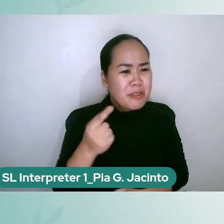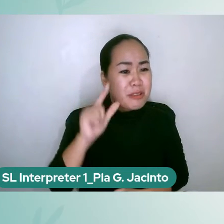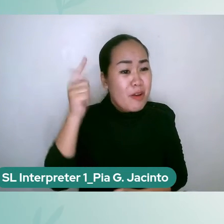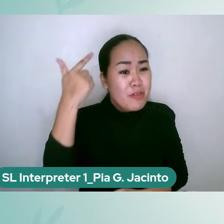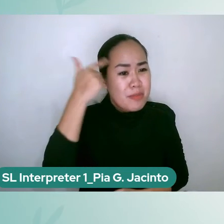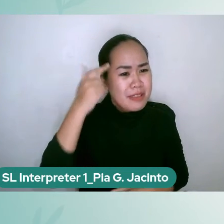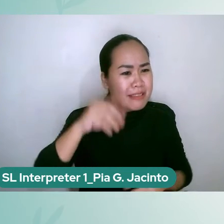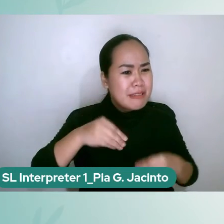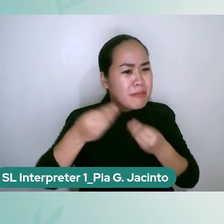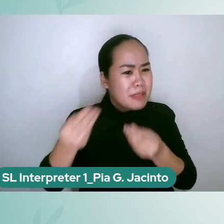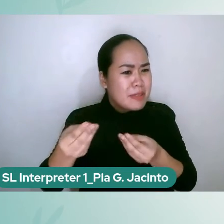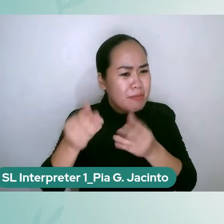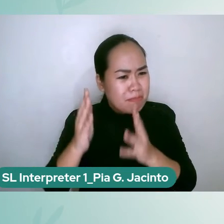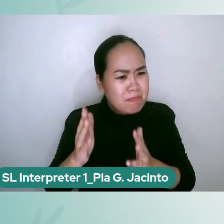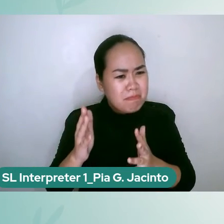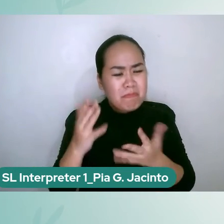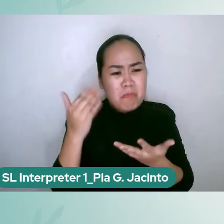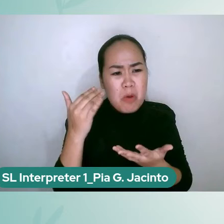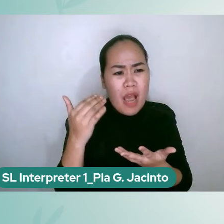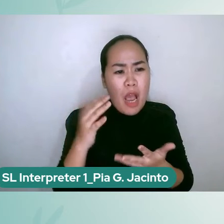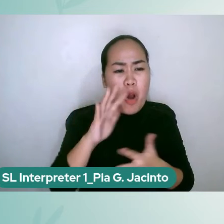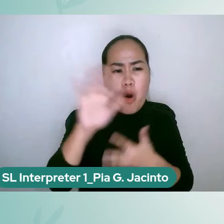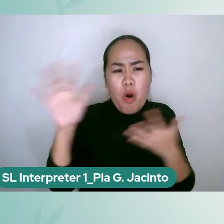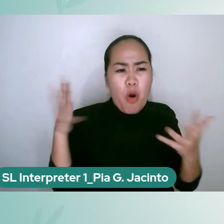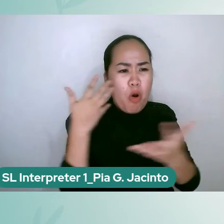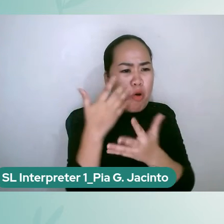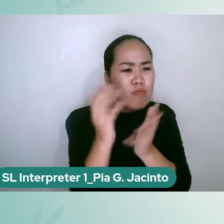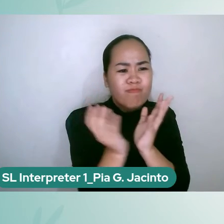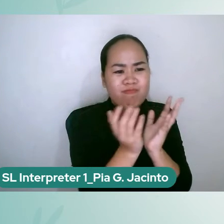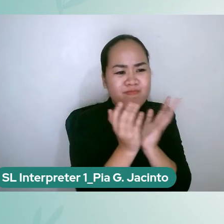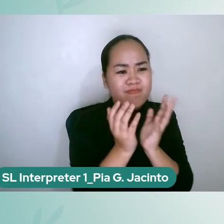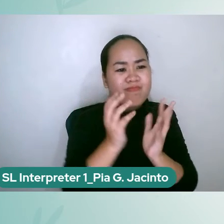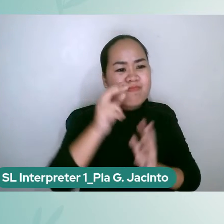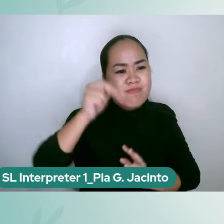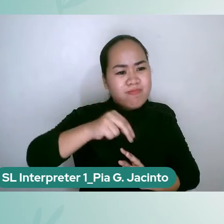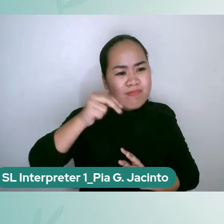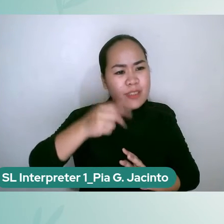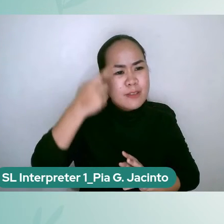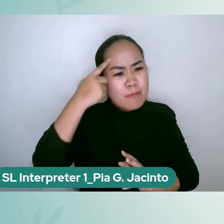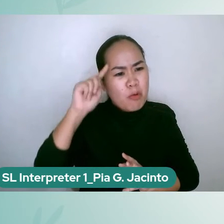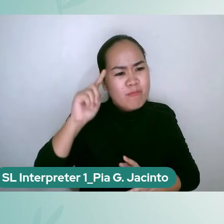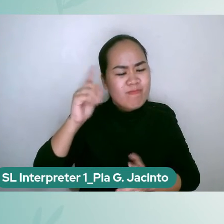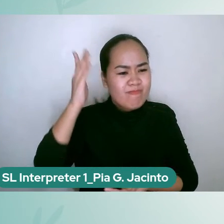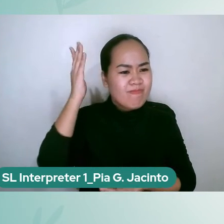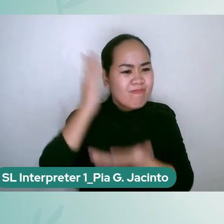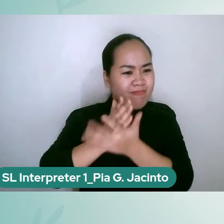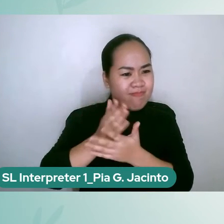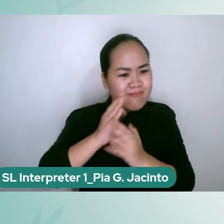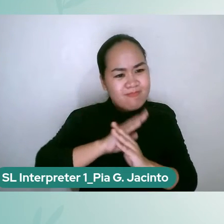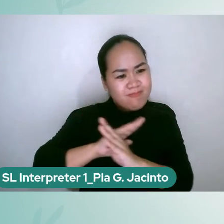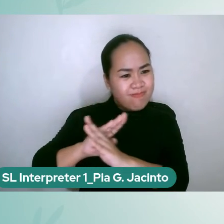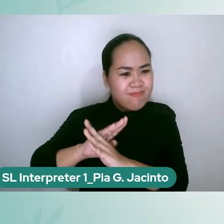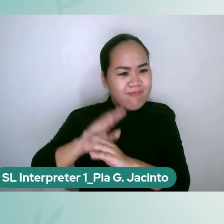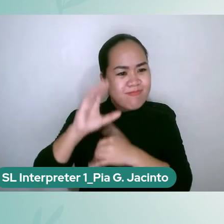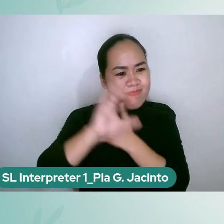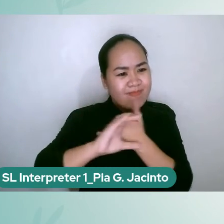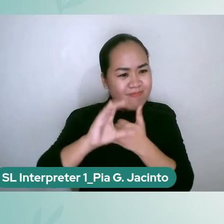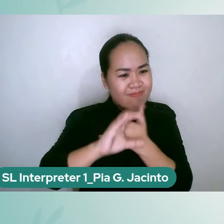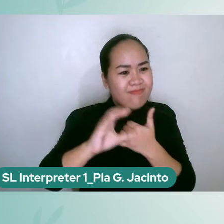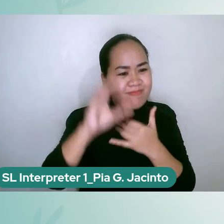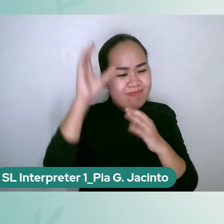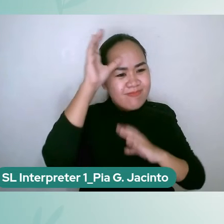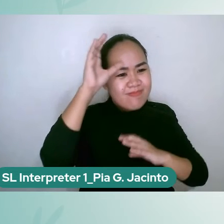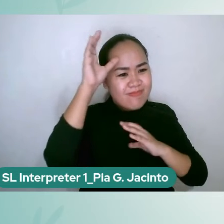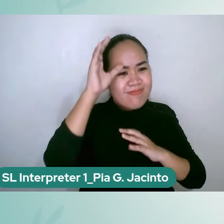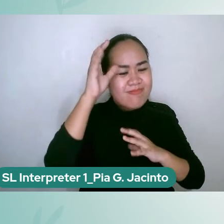we need to have an all of society approach to defeating cervical cancer. So, without much ado, I'd like